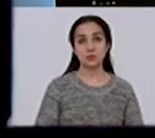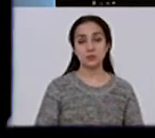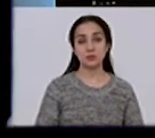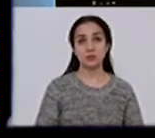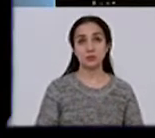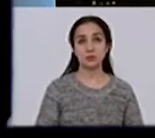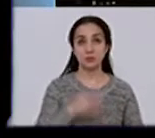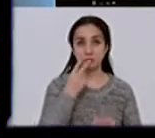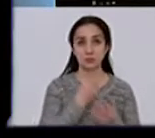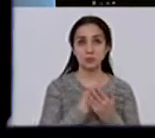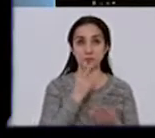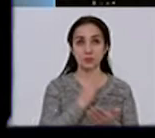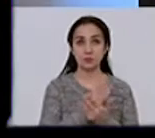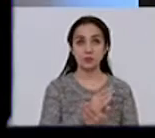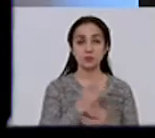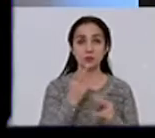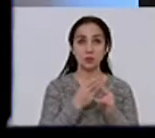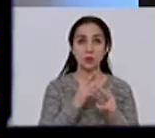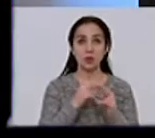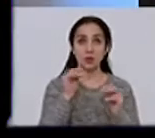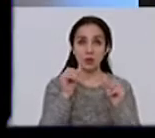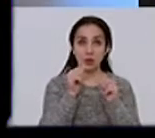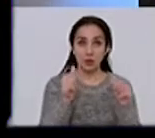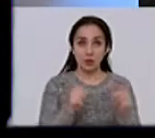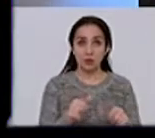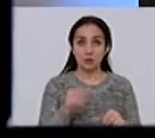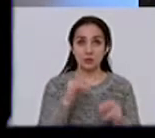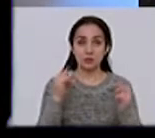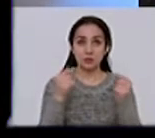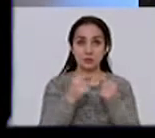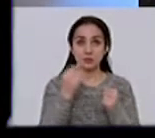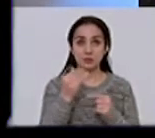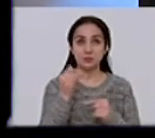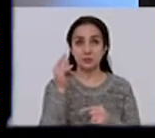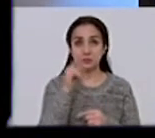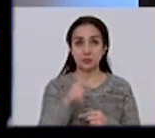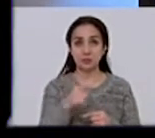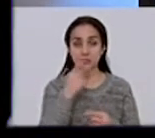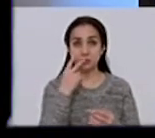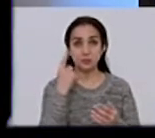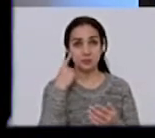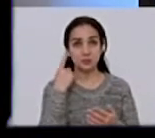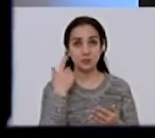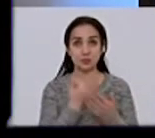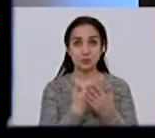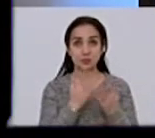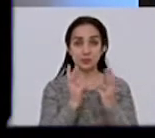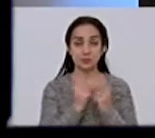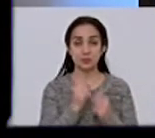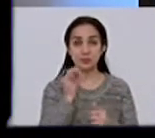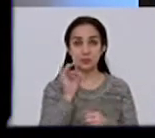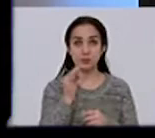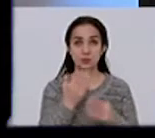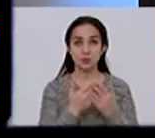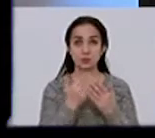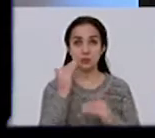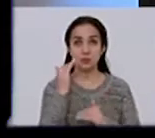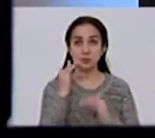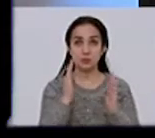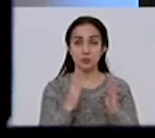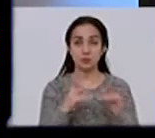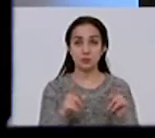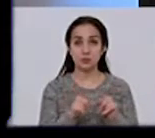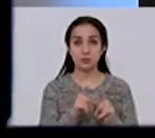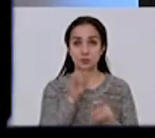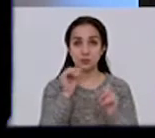Demak, ko'rib turganingizdek, ushbu formula aniq integralni taqribiy hisoblashni to'g'ri to'rtburchaklar